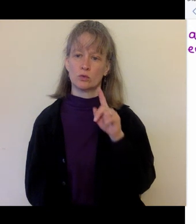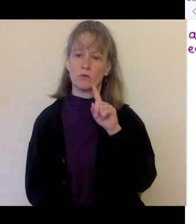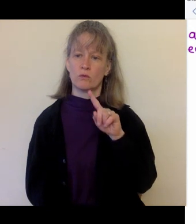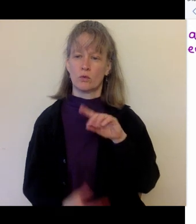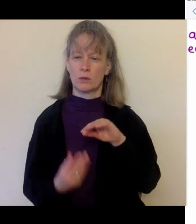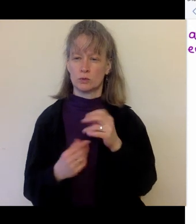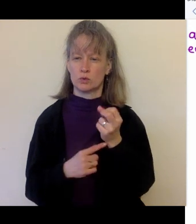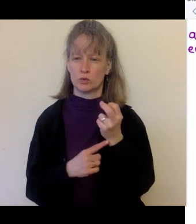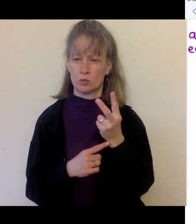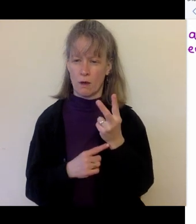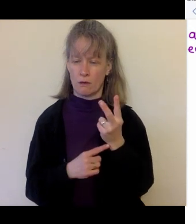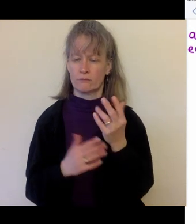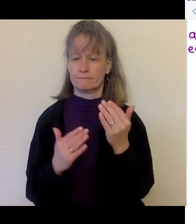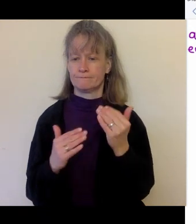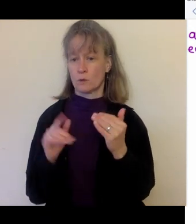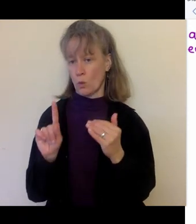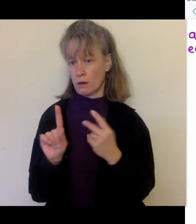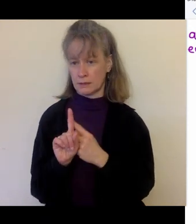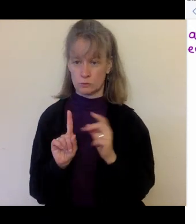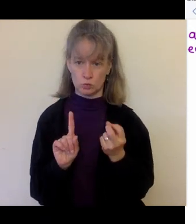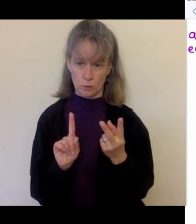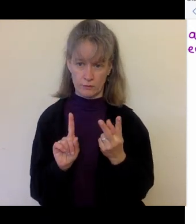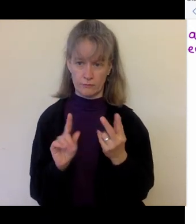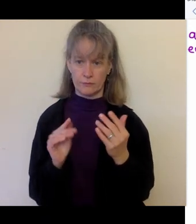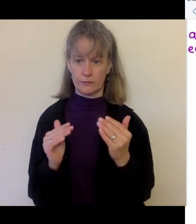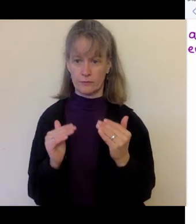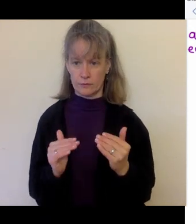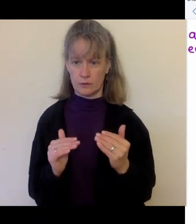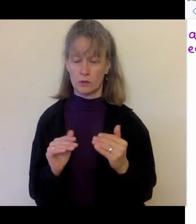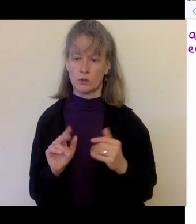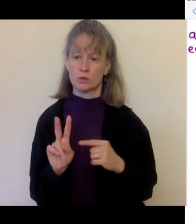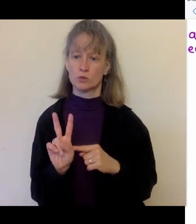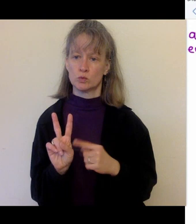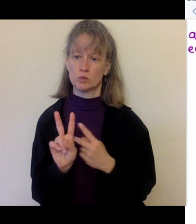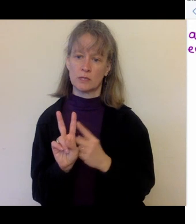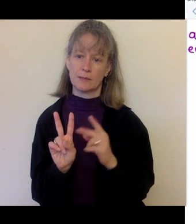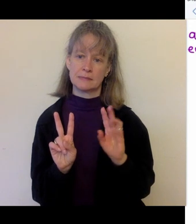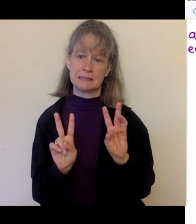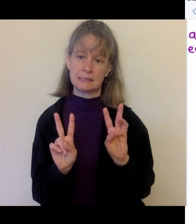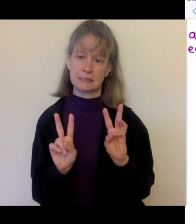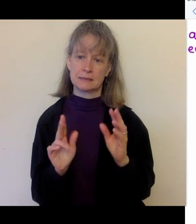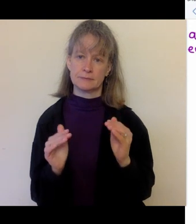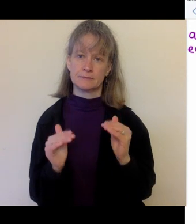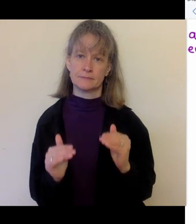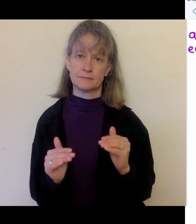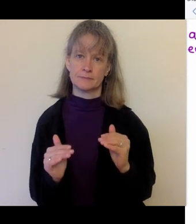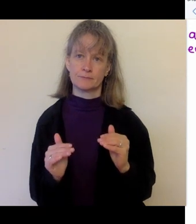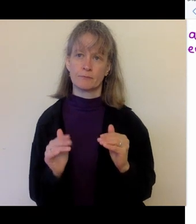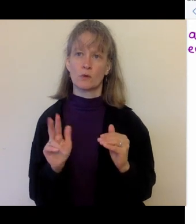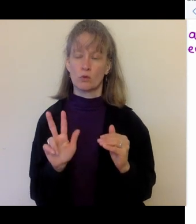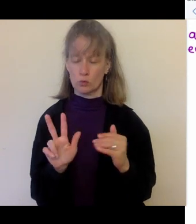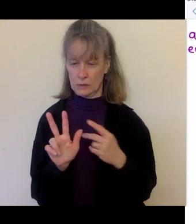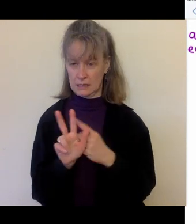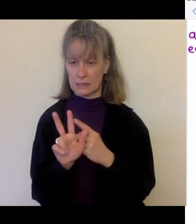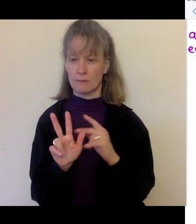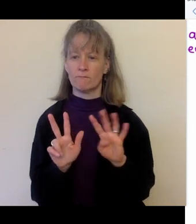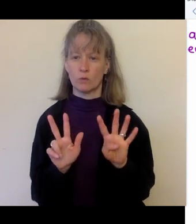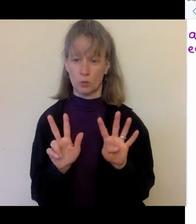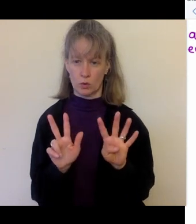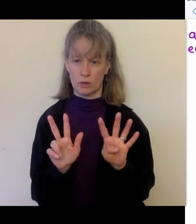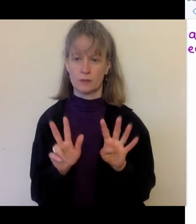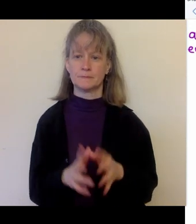1 times 12, 2 times 6, and 3 times 4.